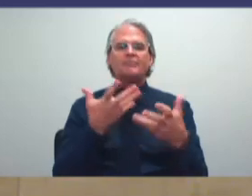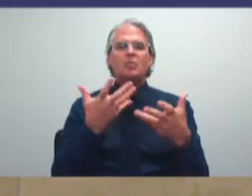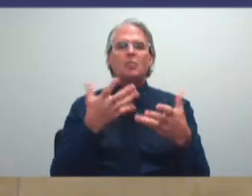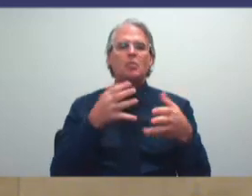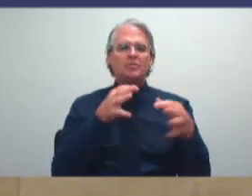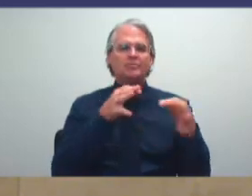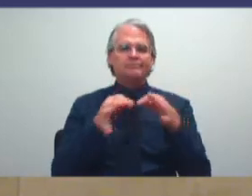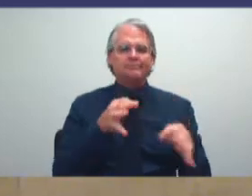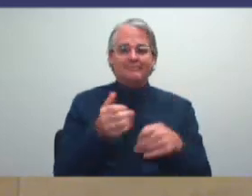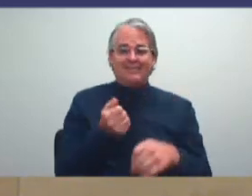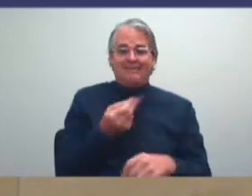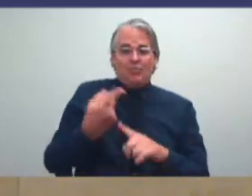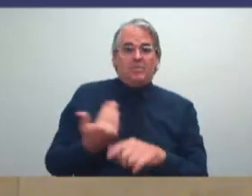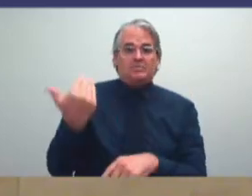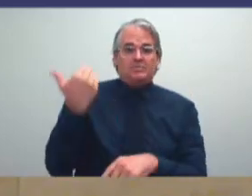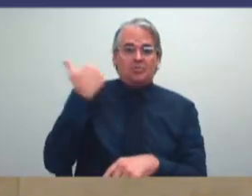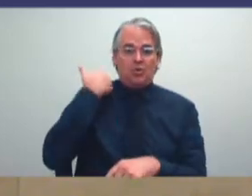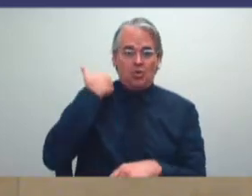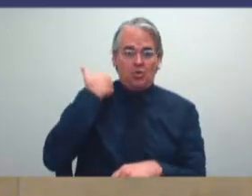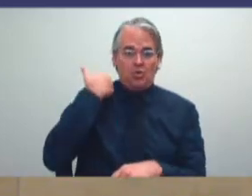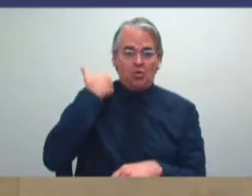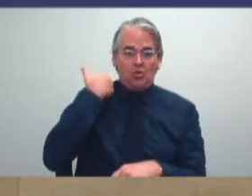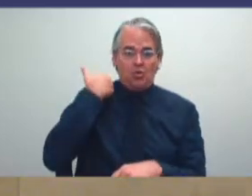and brightest experts working on